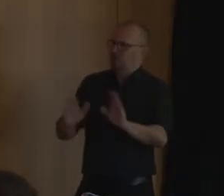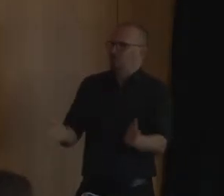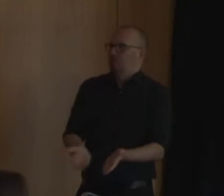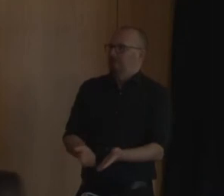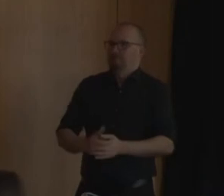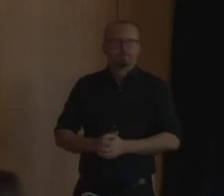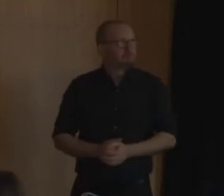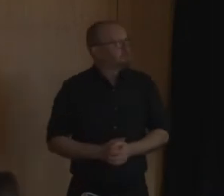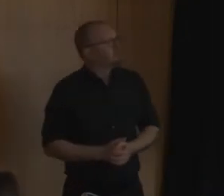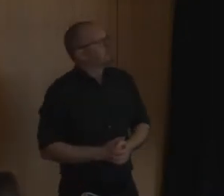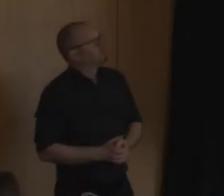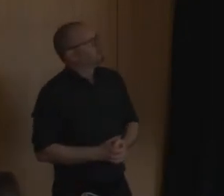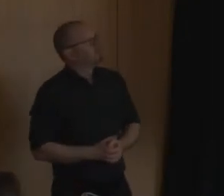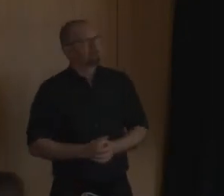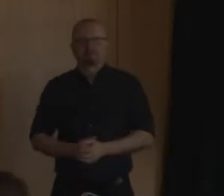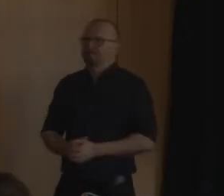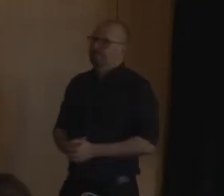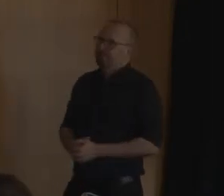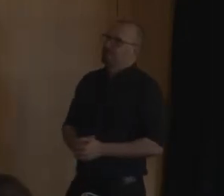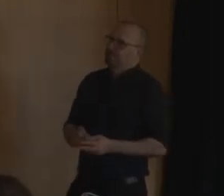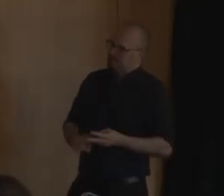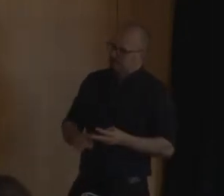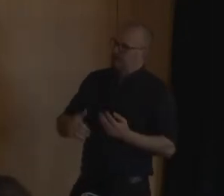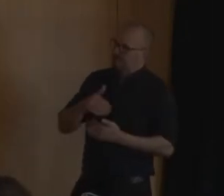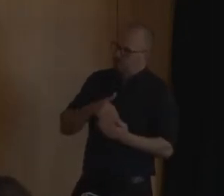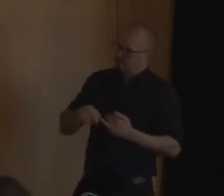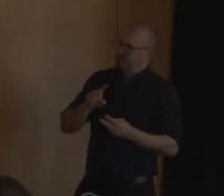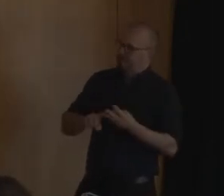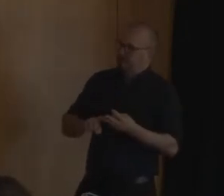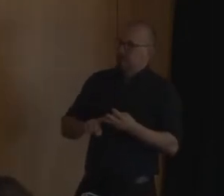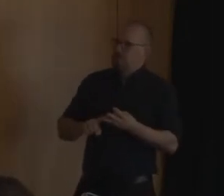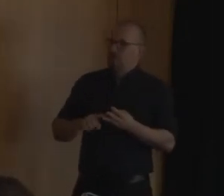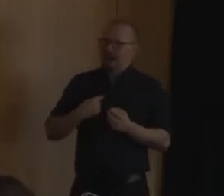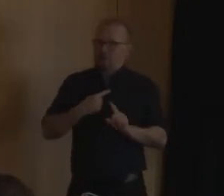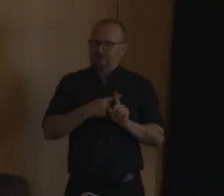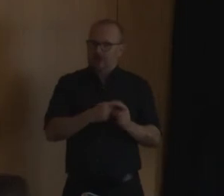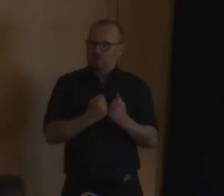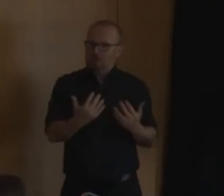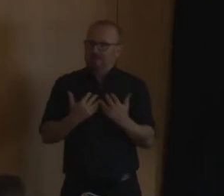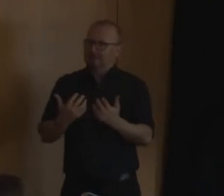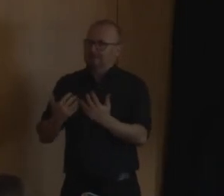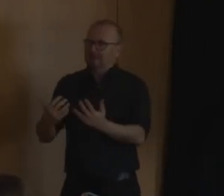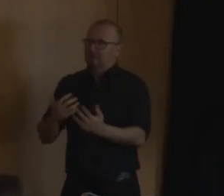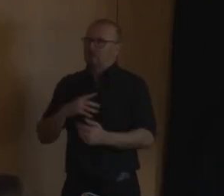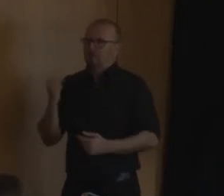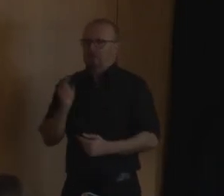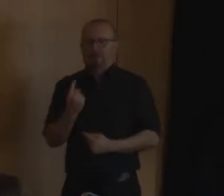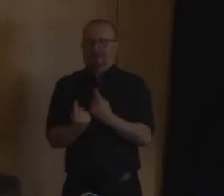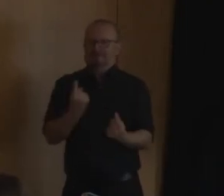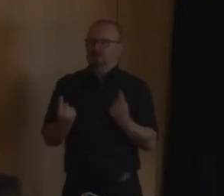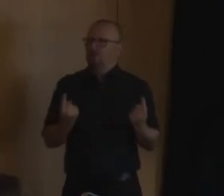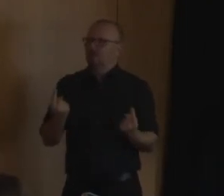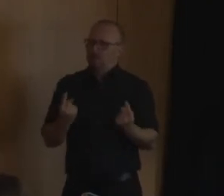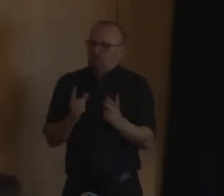Third principle, social. So as mentioned, our target audiences are looking to do things together. So we nurture that, especially